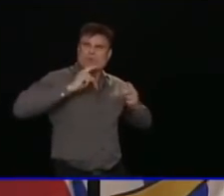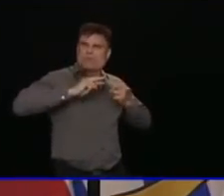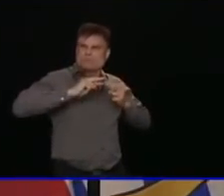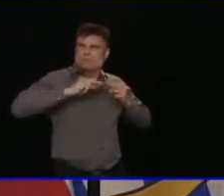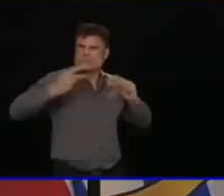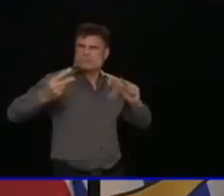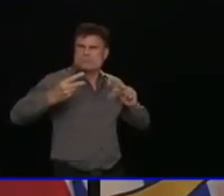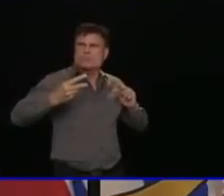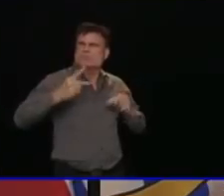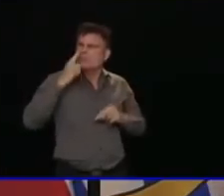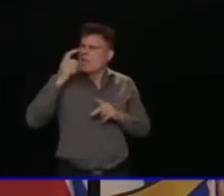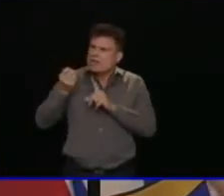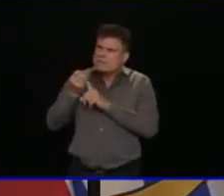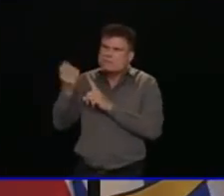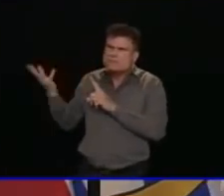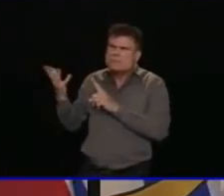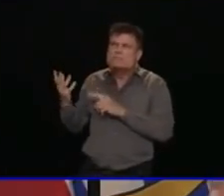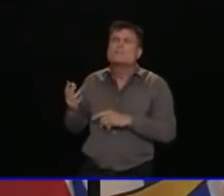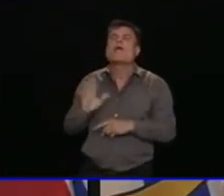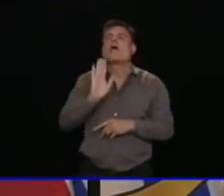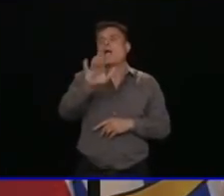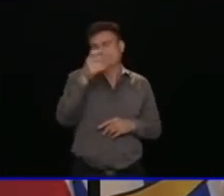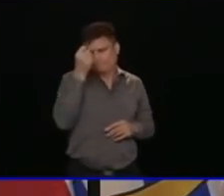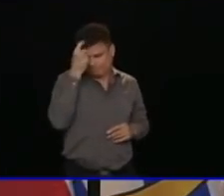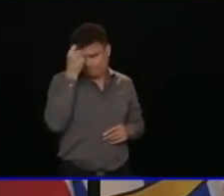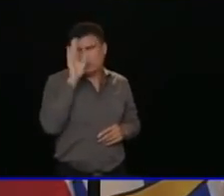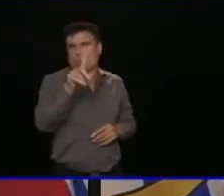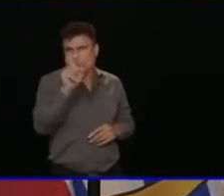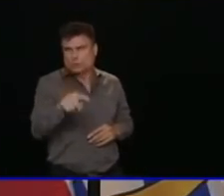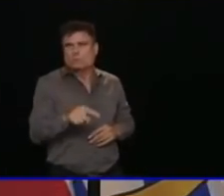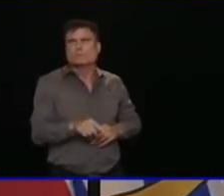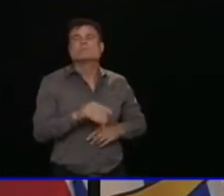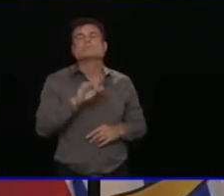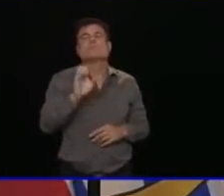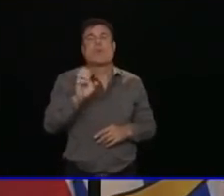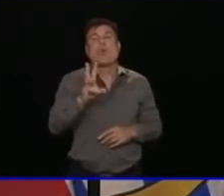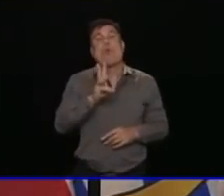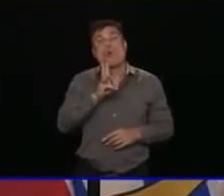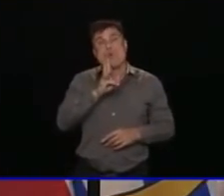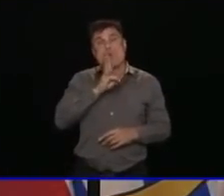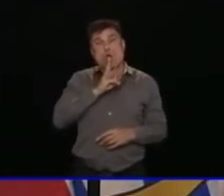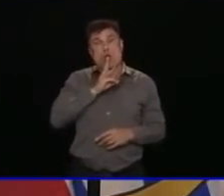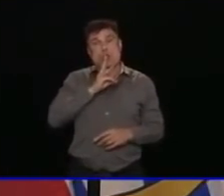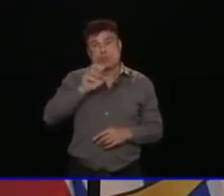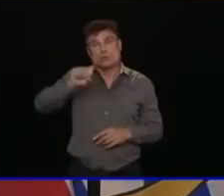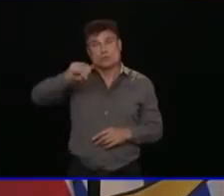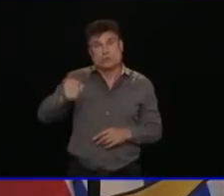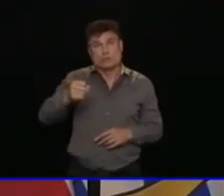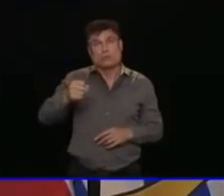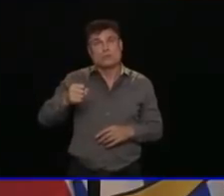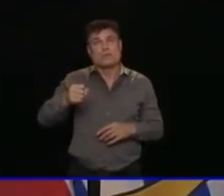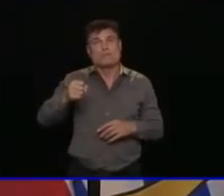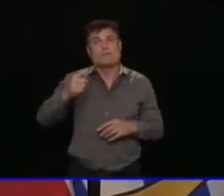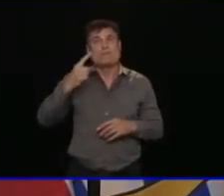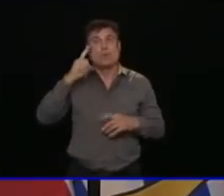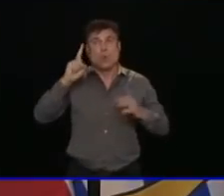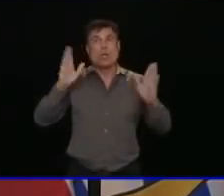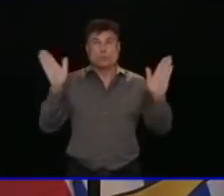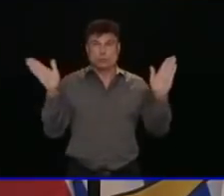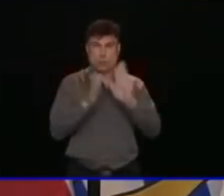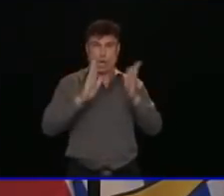that we're hoping to use as an indicator in smaller communities. So in larger communities, as you can imagine, you have